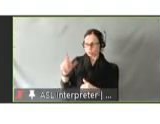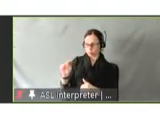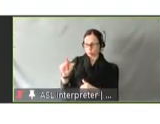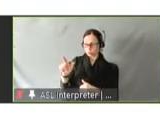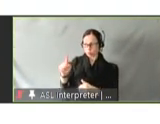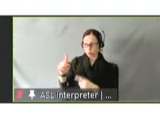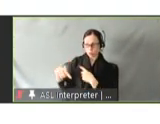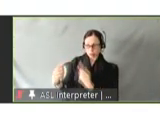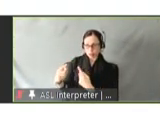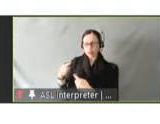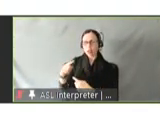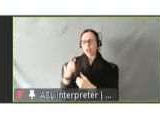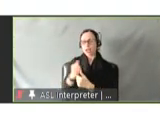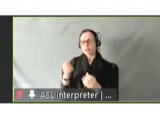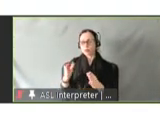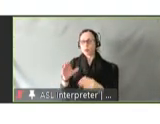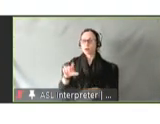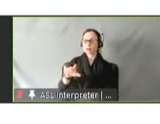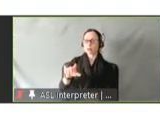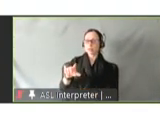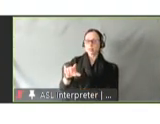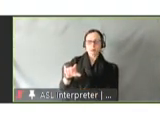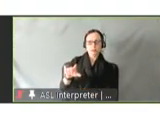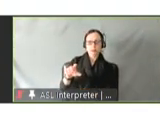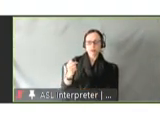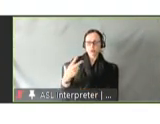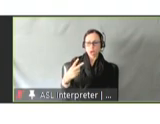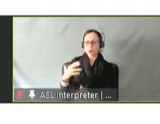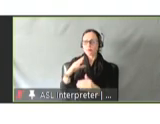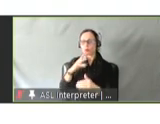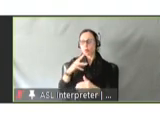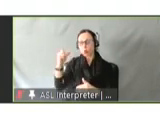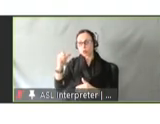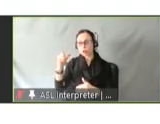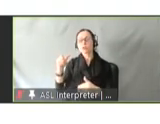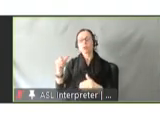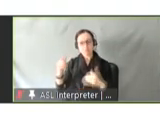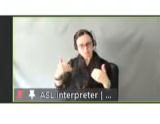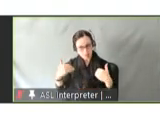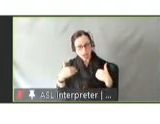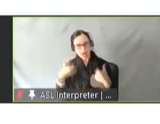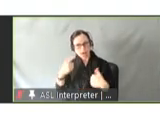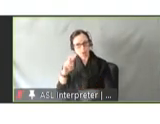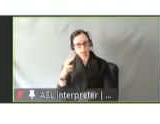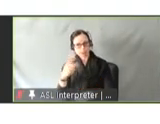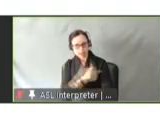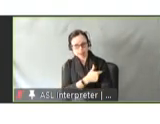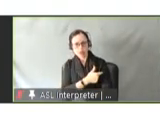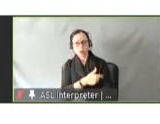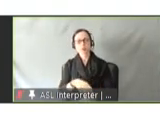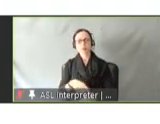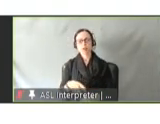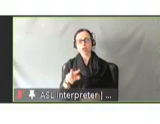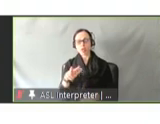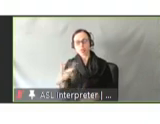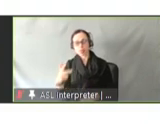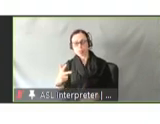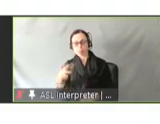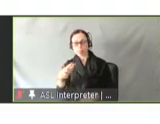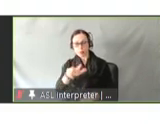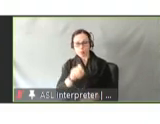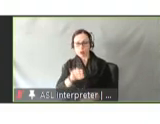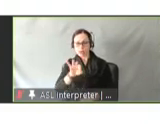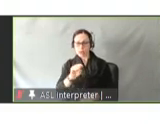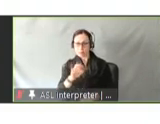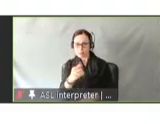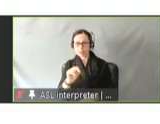12 years of age and older was eligible for a third dose. Over about 3.9 million third doses administered to persons over 12